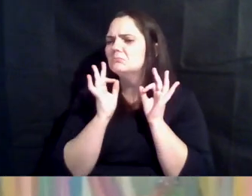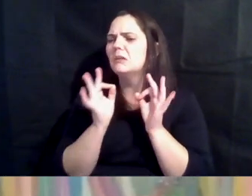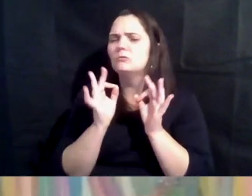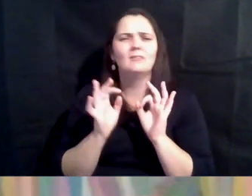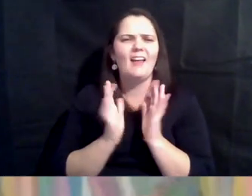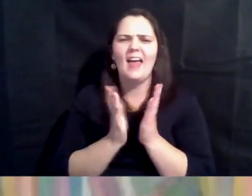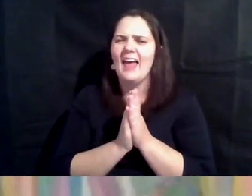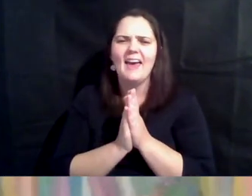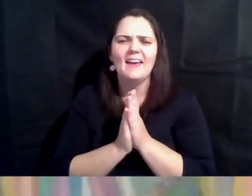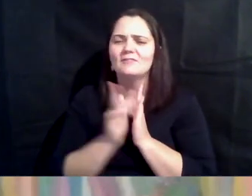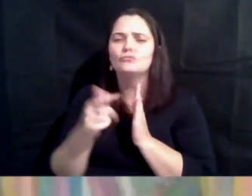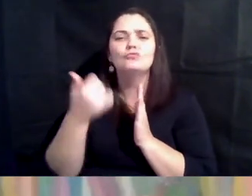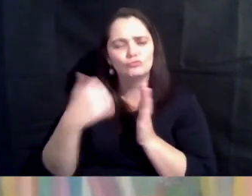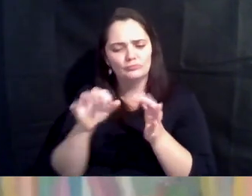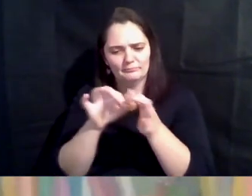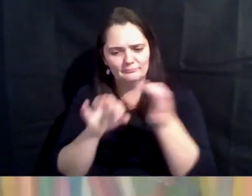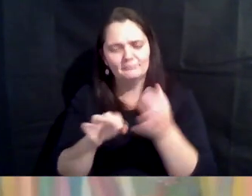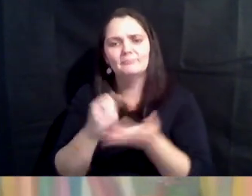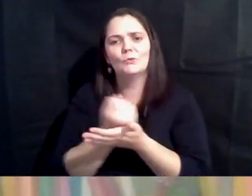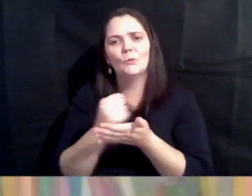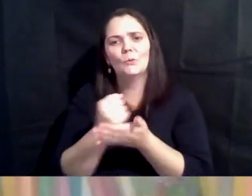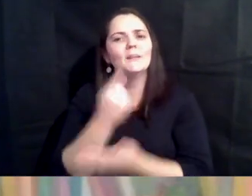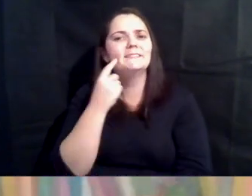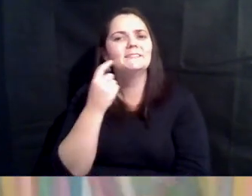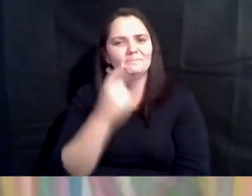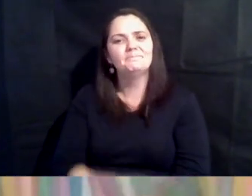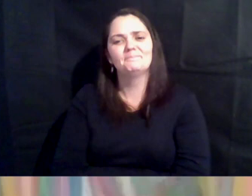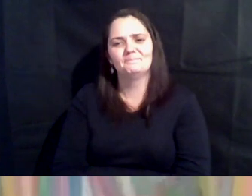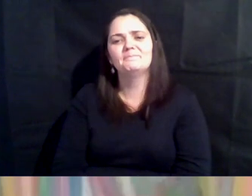it just works the best. So I've got another little piece of greenery here.